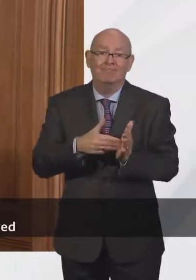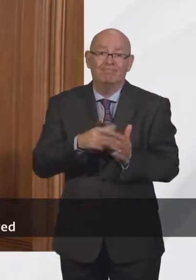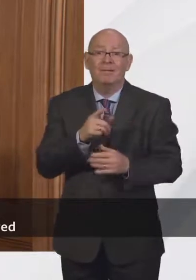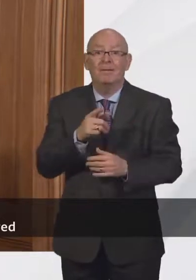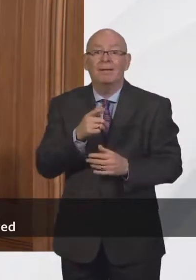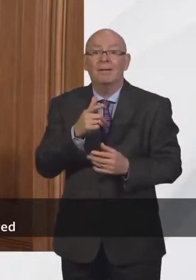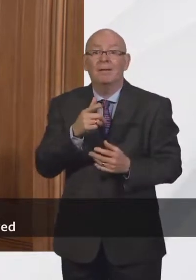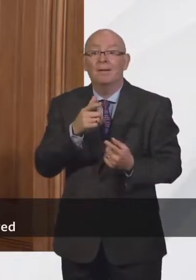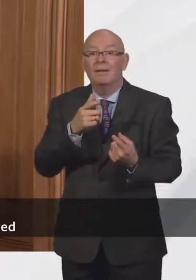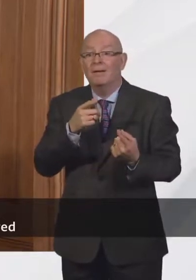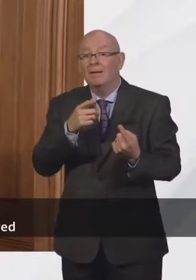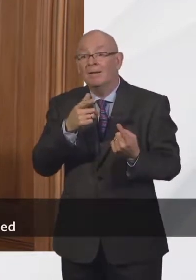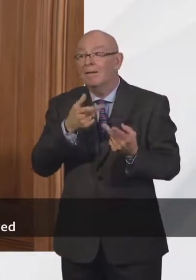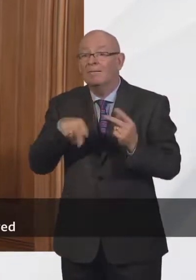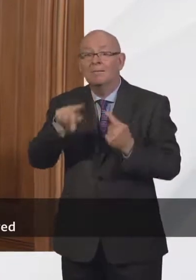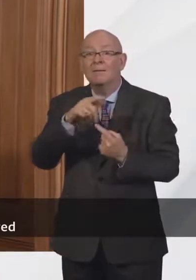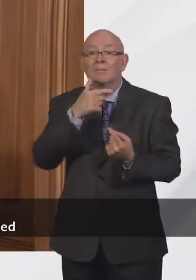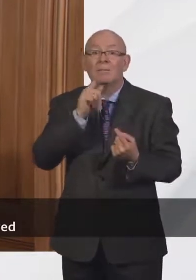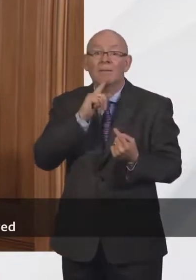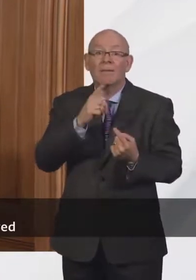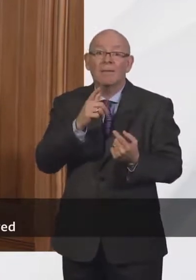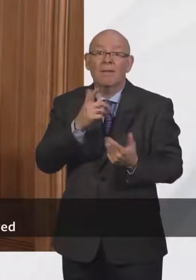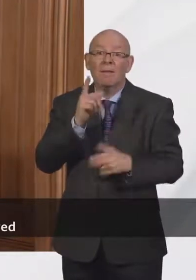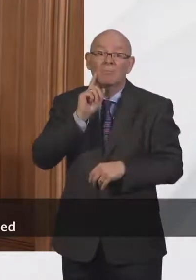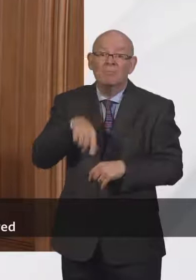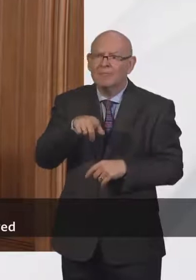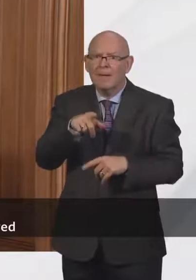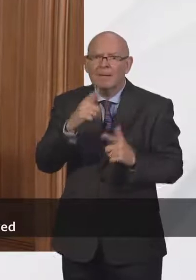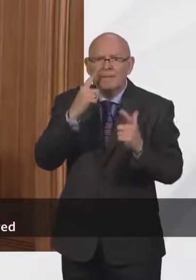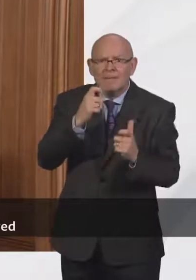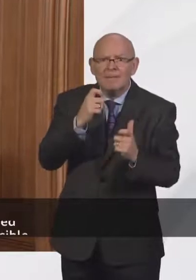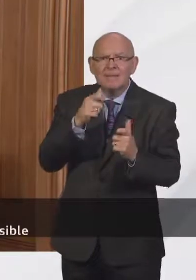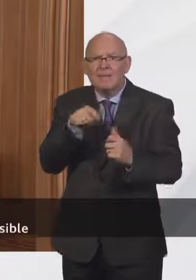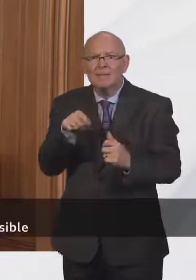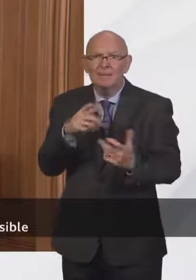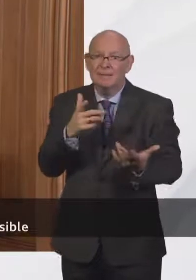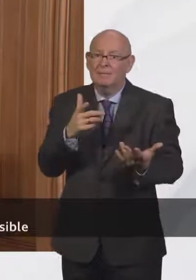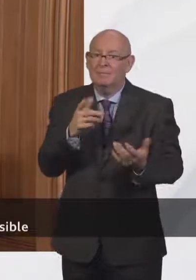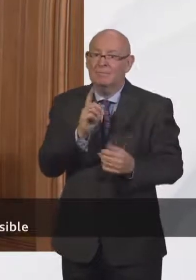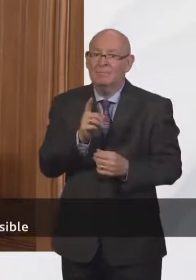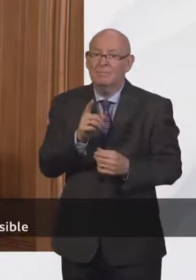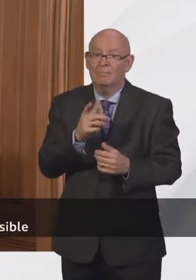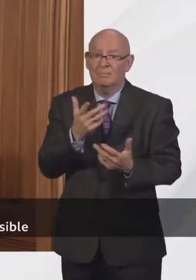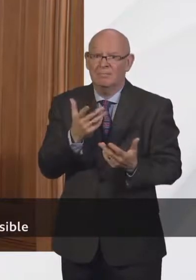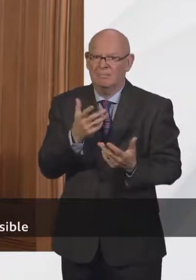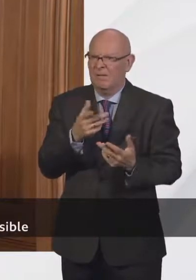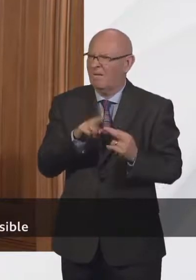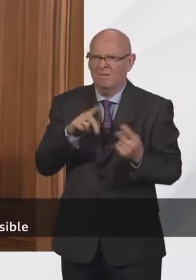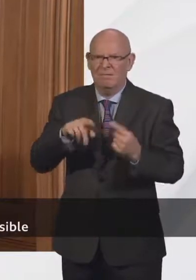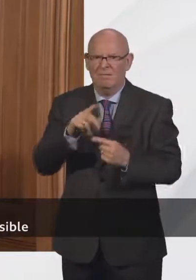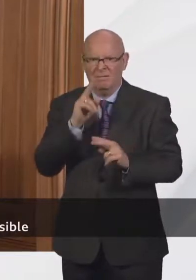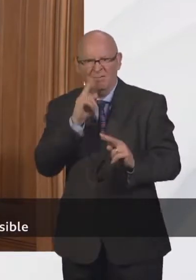gone away, and start behaving in ways that they normally would have before this virus happened, yes, we will get an uptick, for